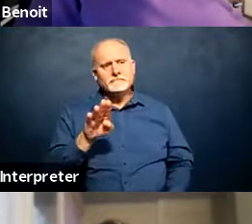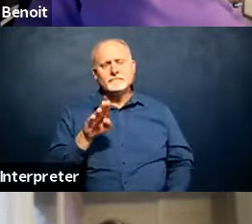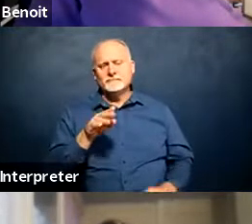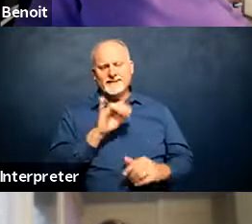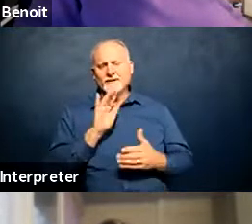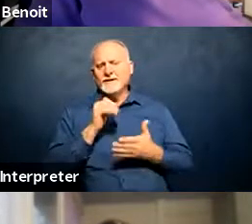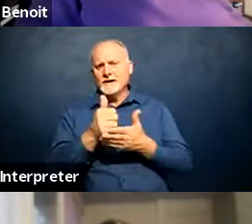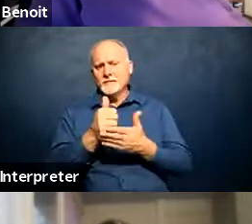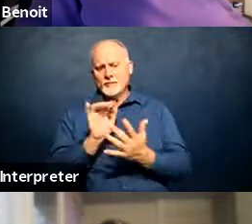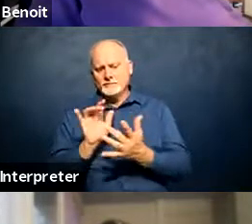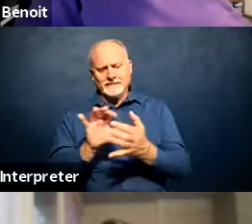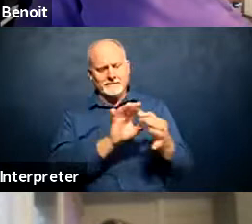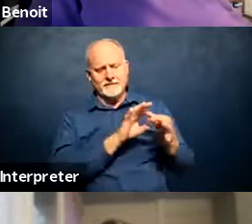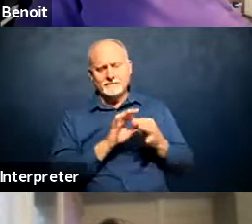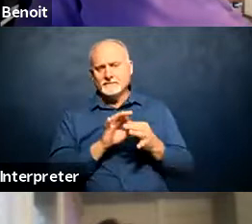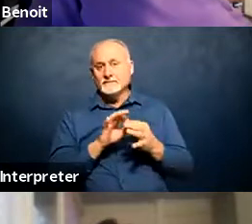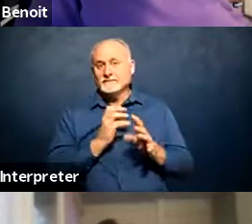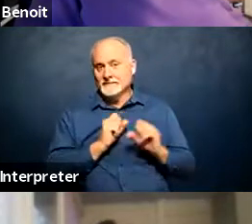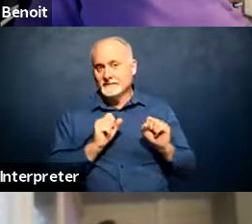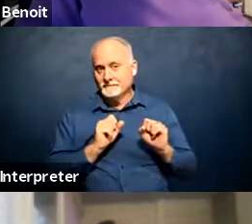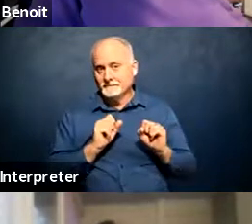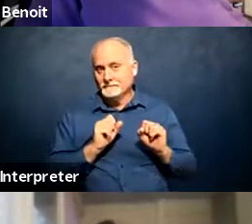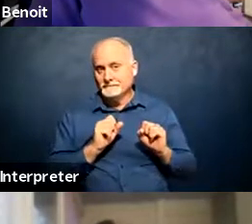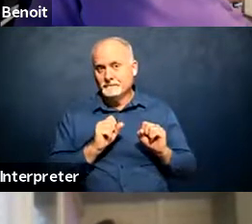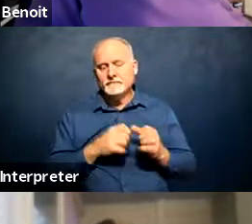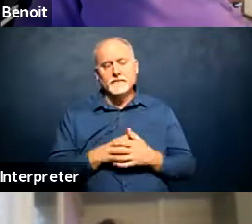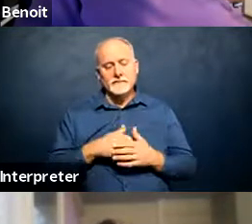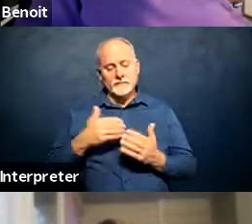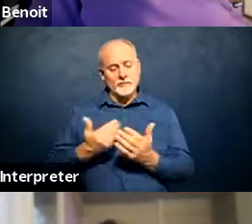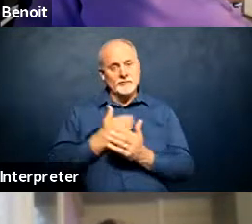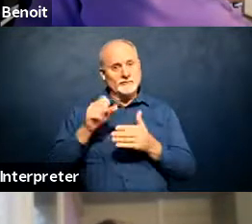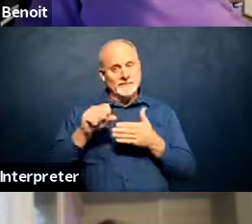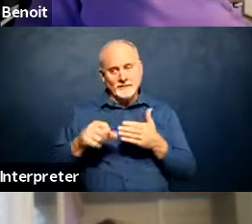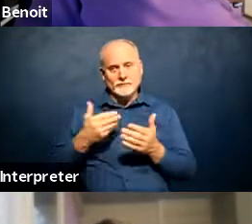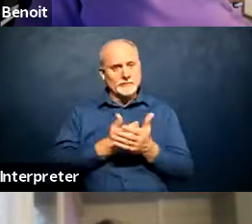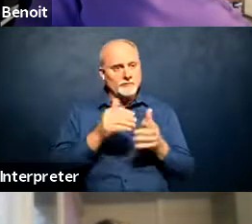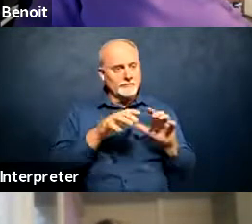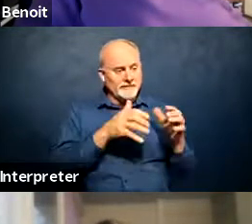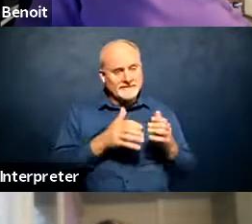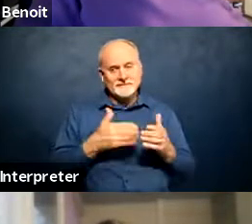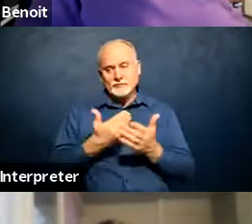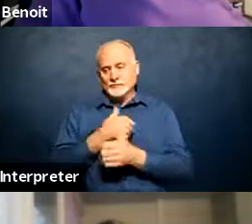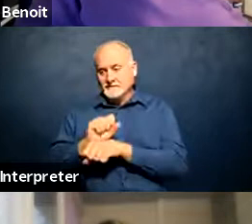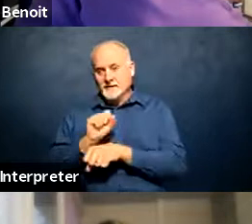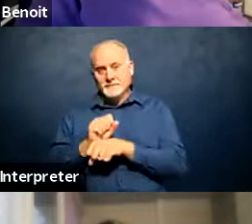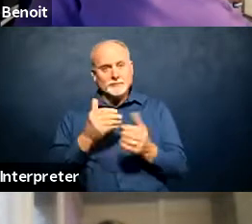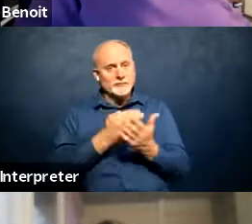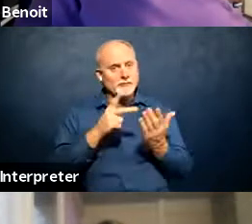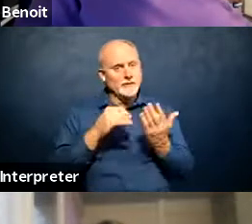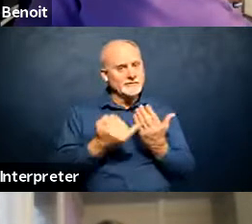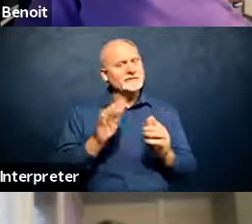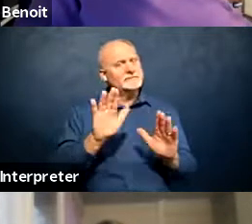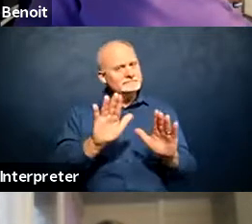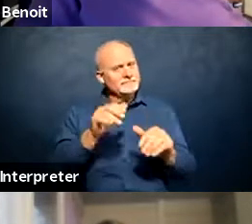connected in a safe and distanced manner. As we outline our new semester with new classes, assignments, and projects, let us